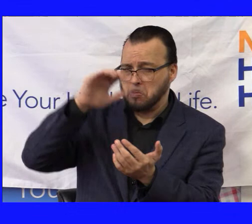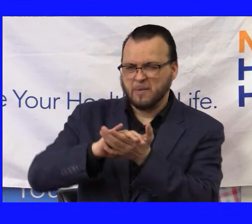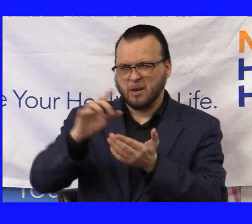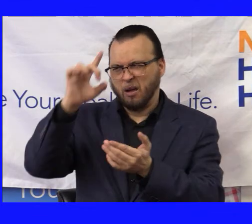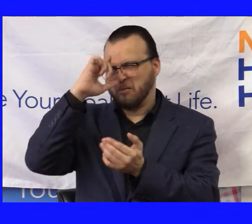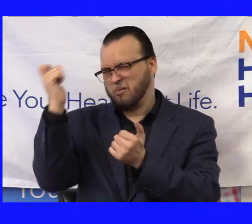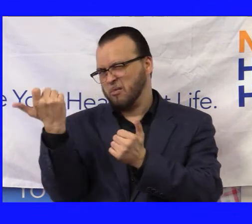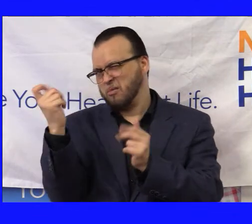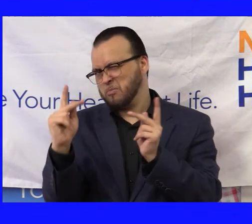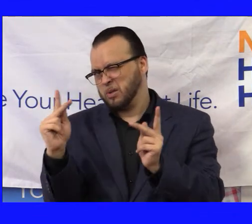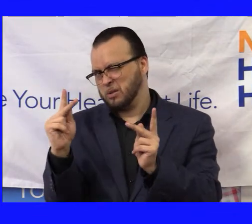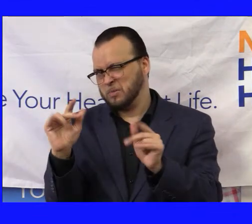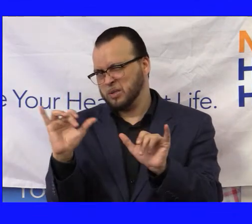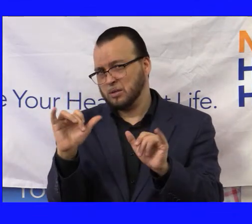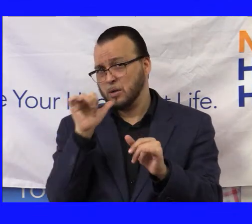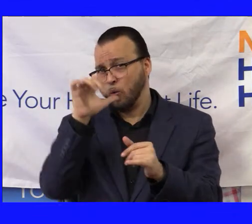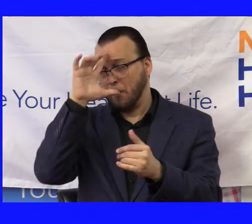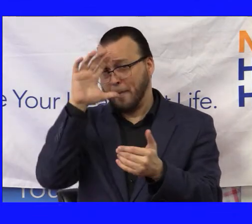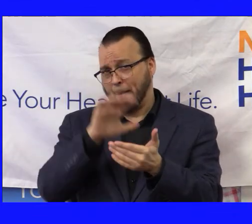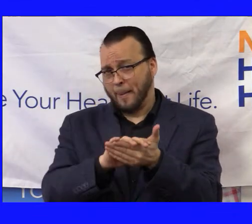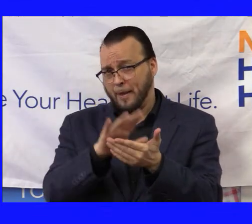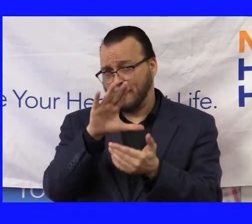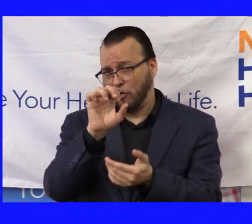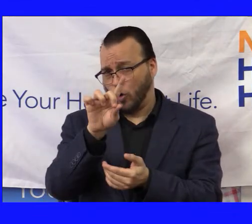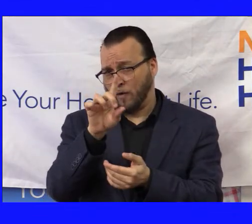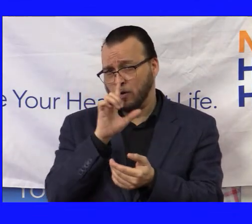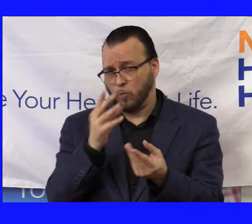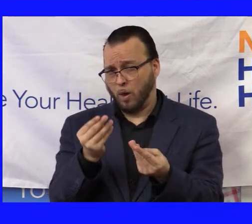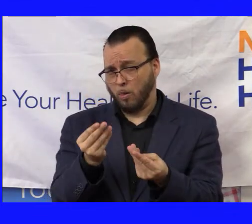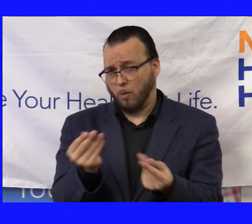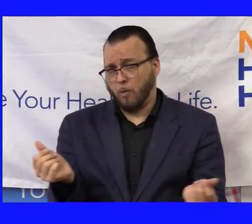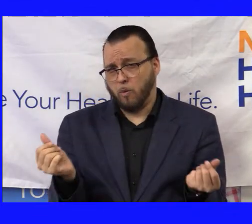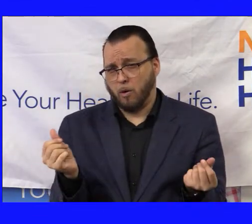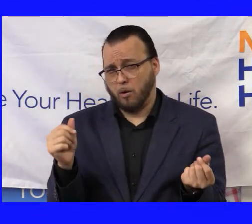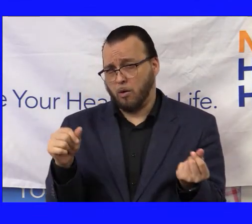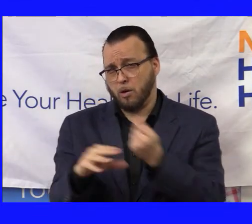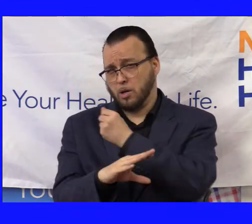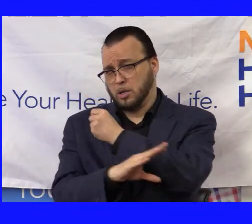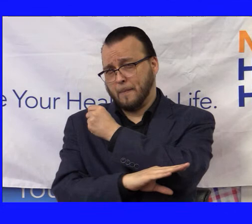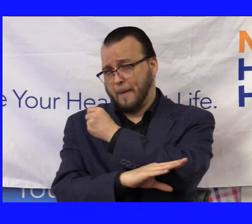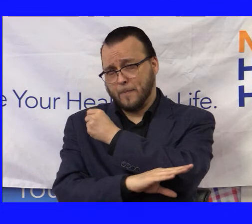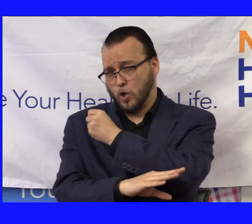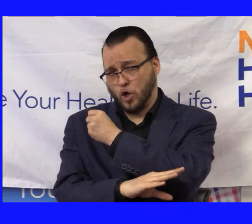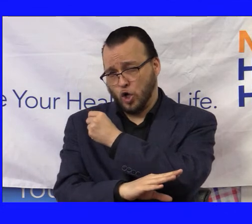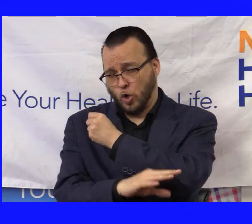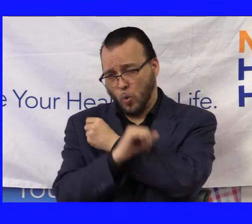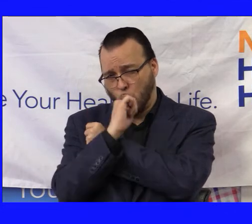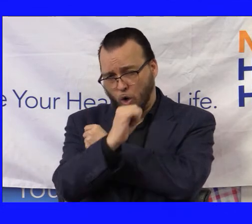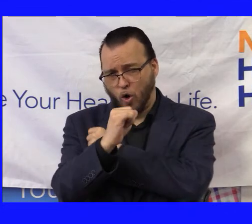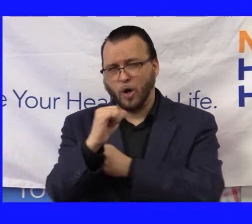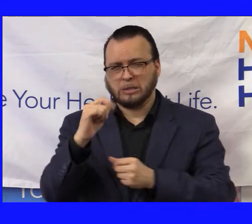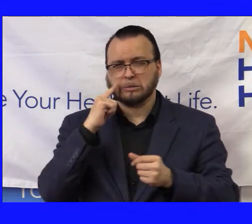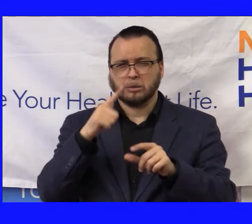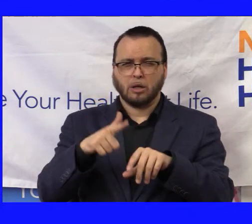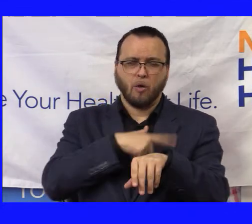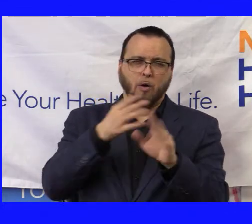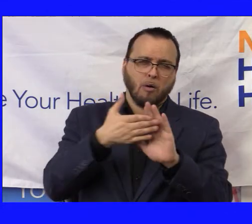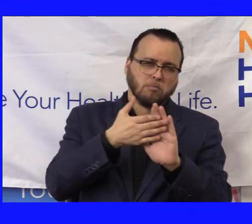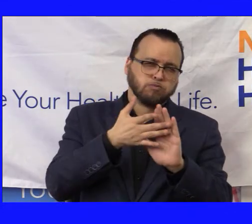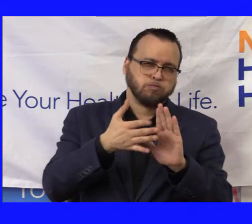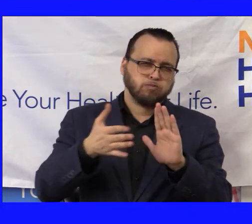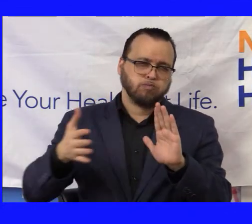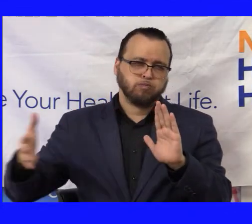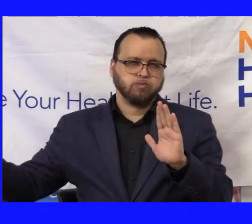also do not believe that COVID is going to go away come September. There is going to be a long tail. And again, if you